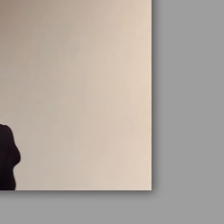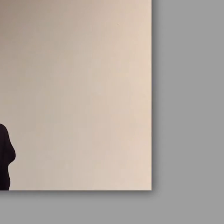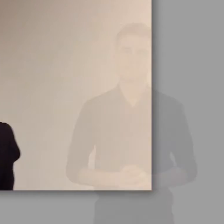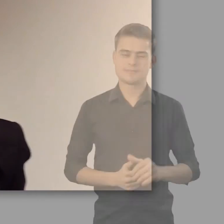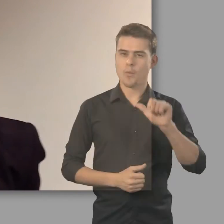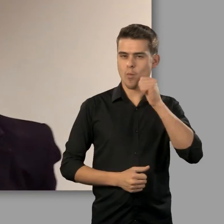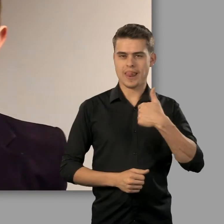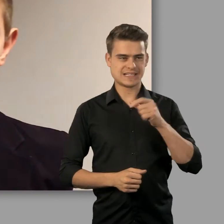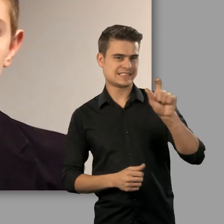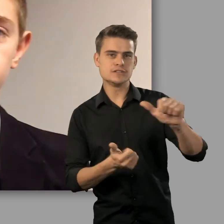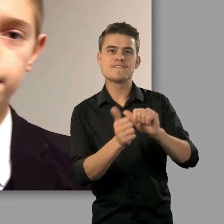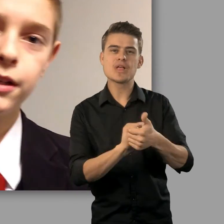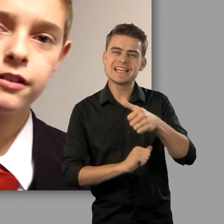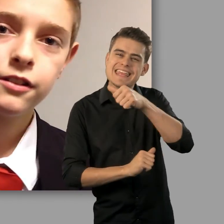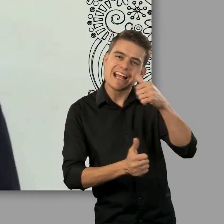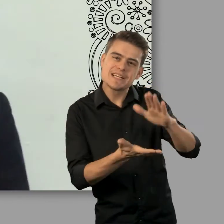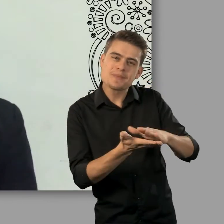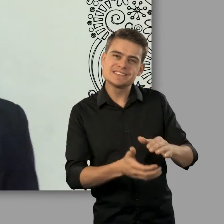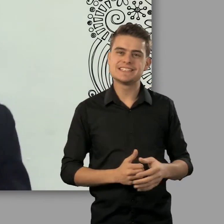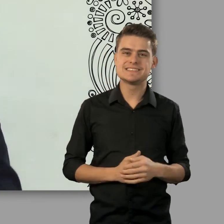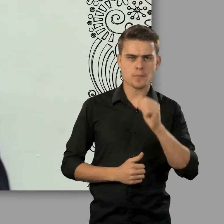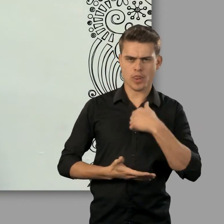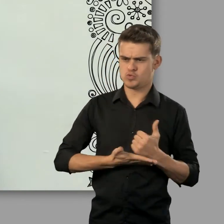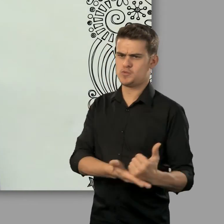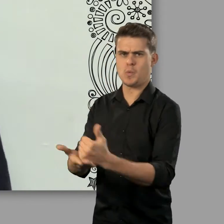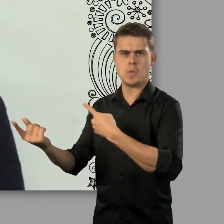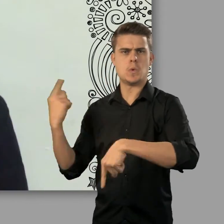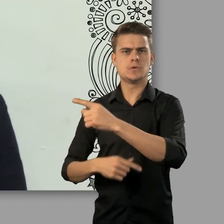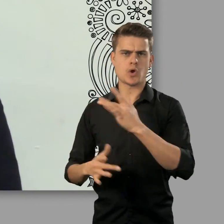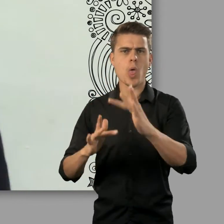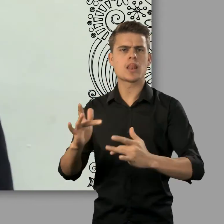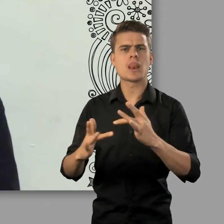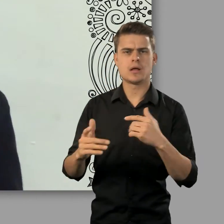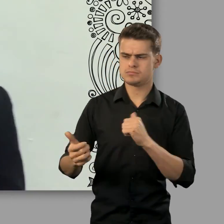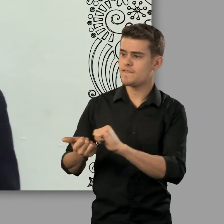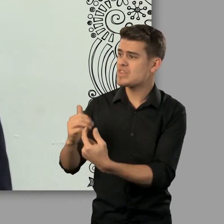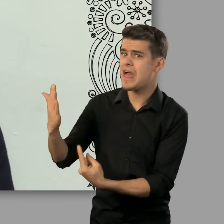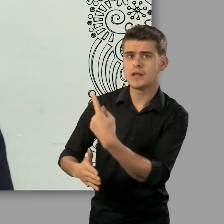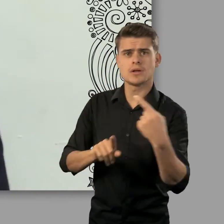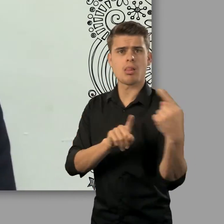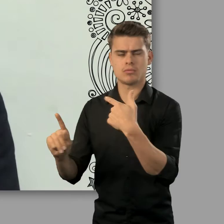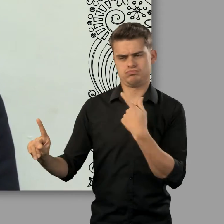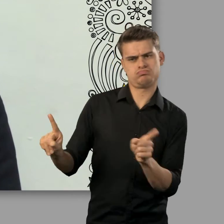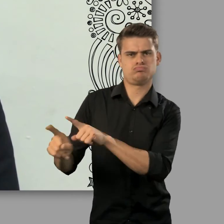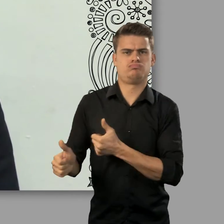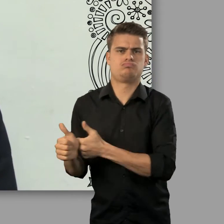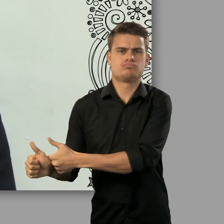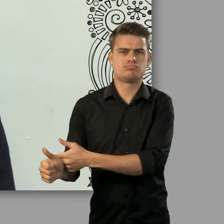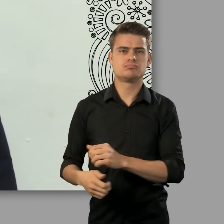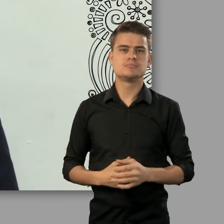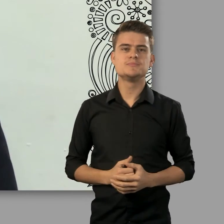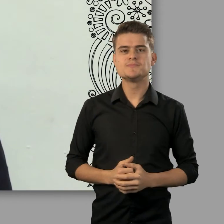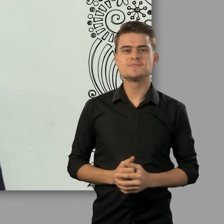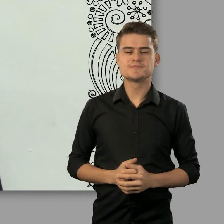'll send my friend a nice message on iMessage. I would support people online. I will stick up for my friends and I would